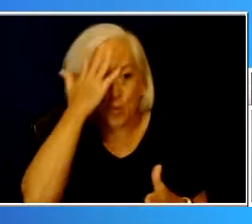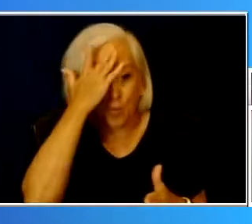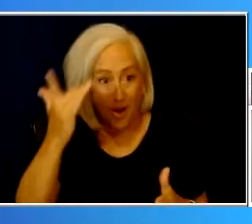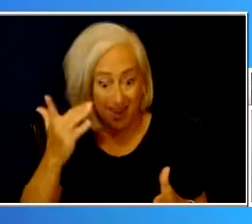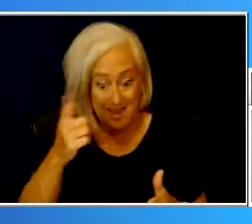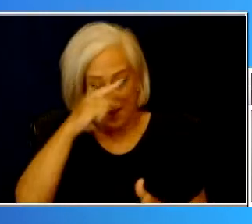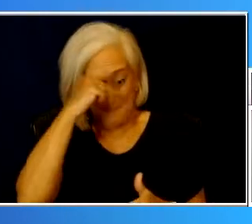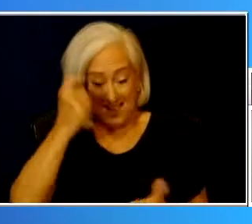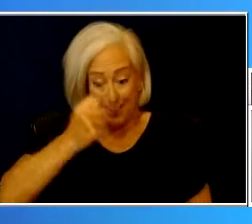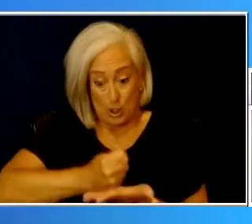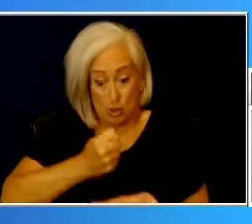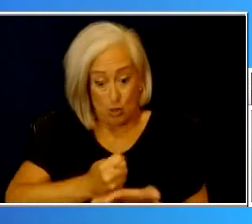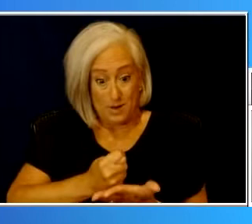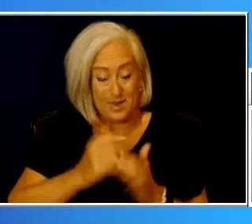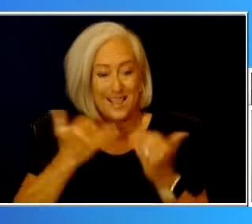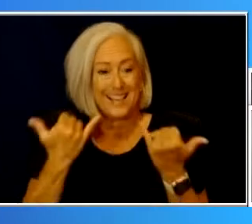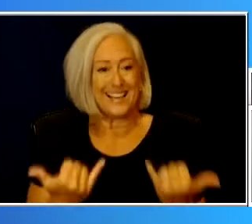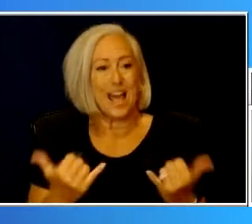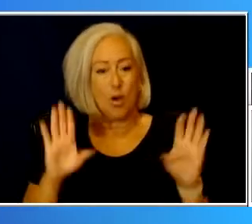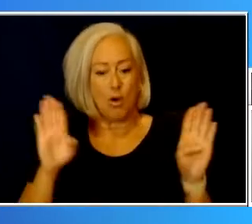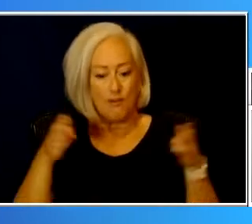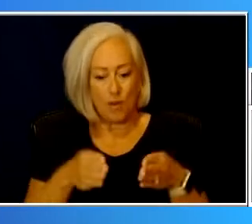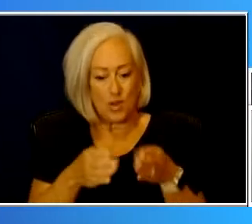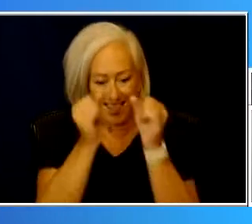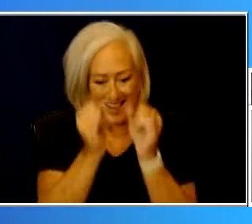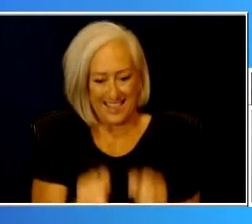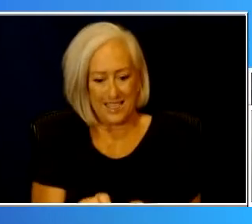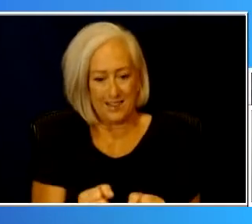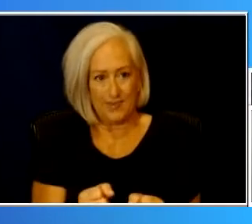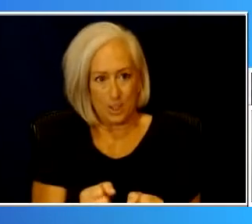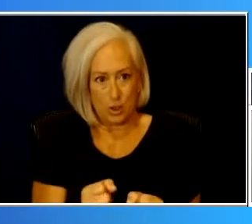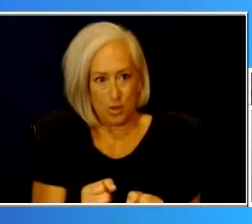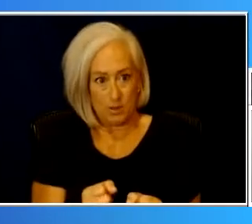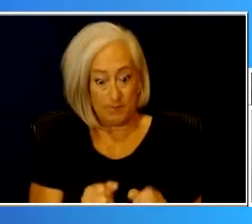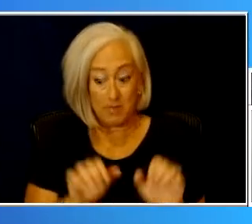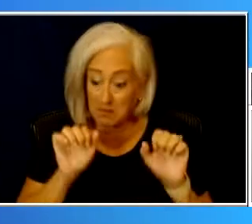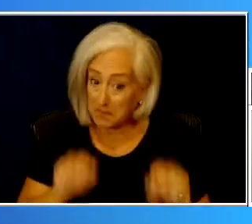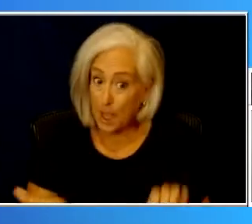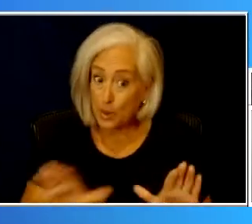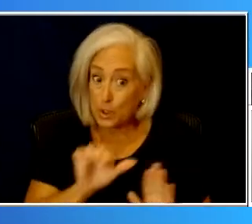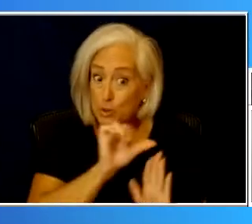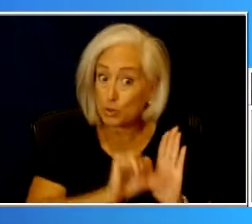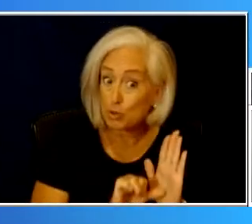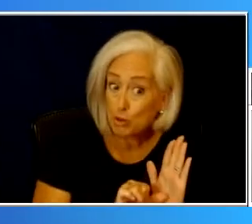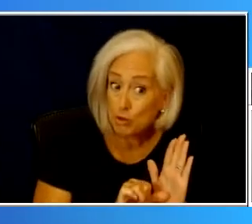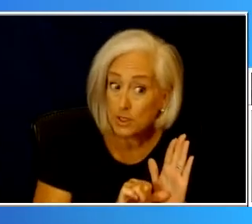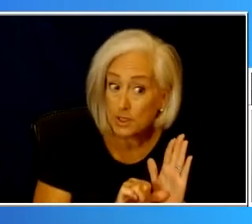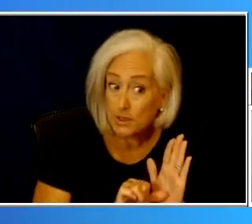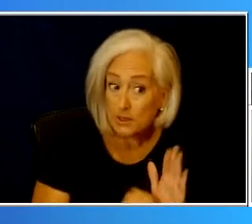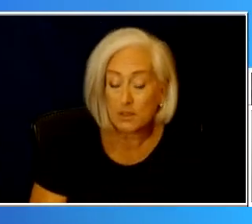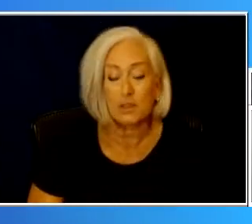depends on whether or not we're able to do a surgery, whether or not we're able to get you through your